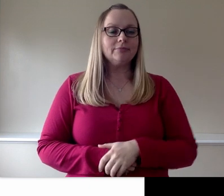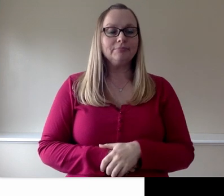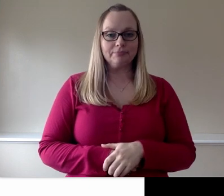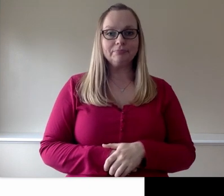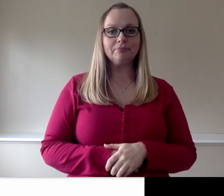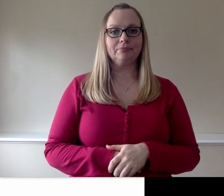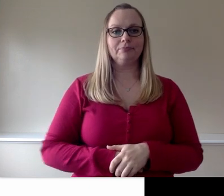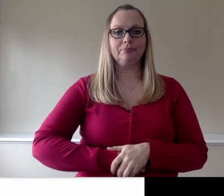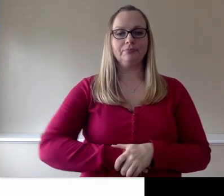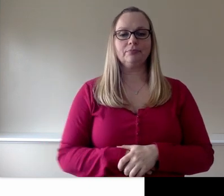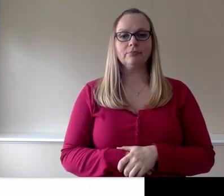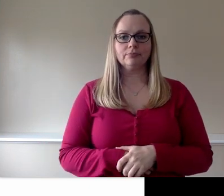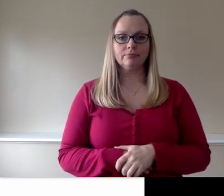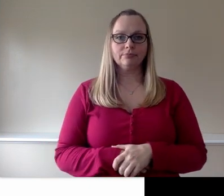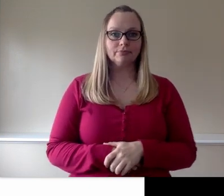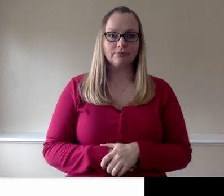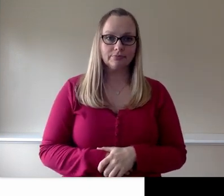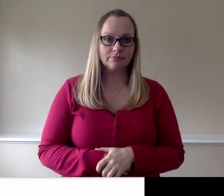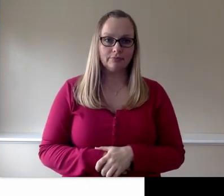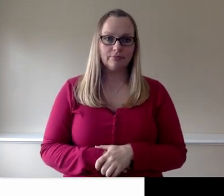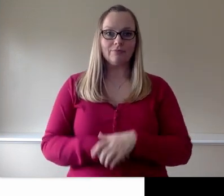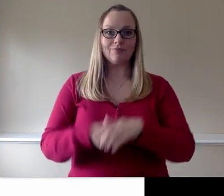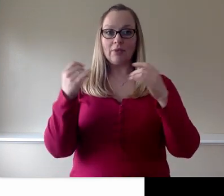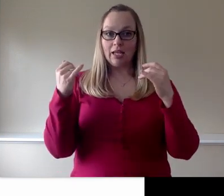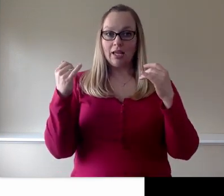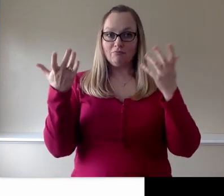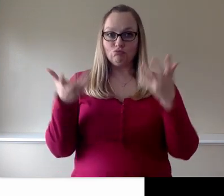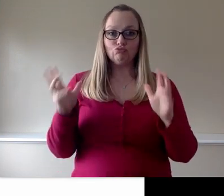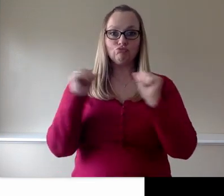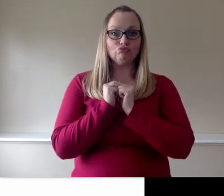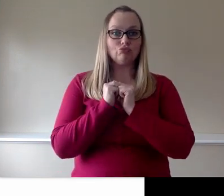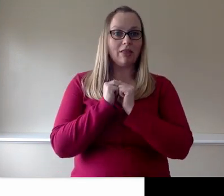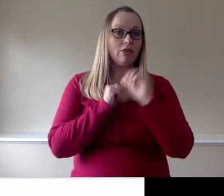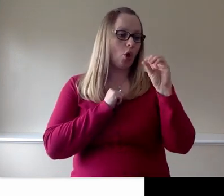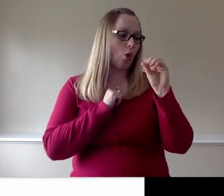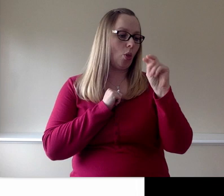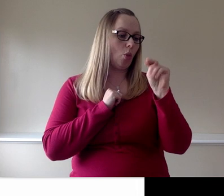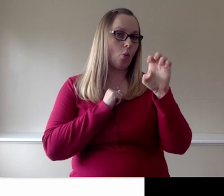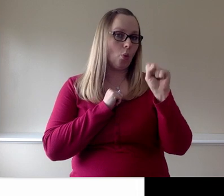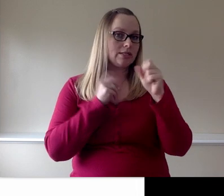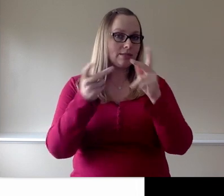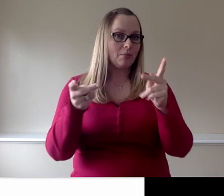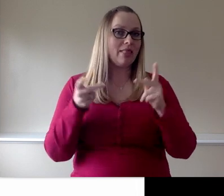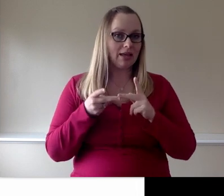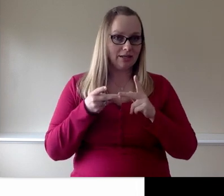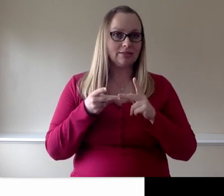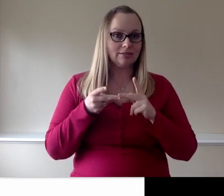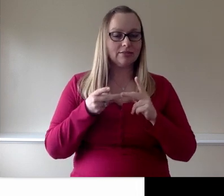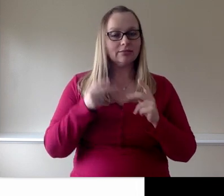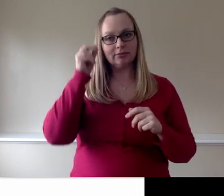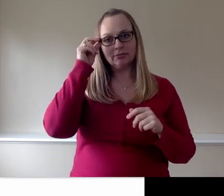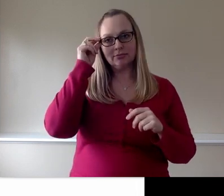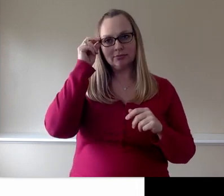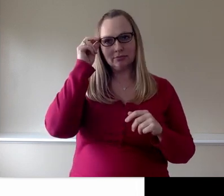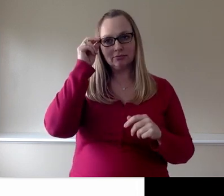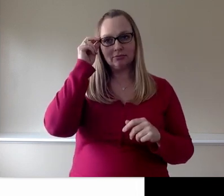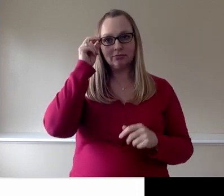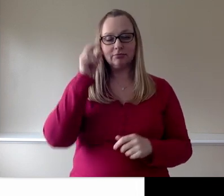line. We are now done with the one space.